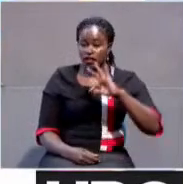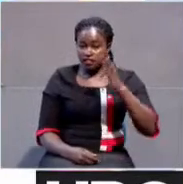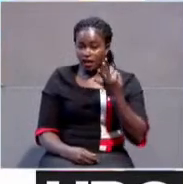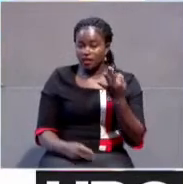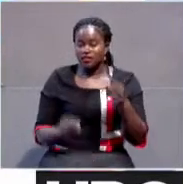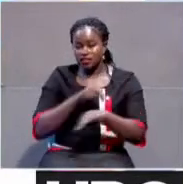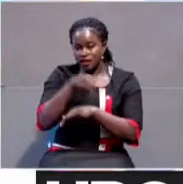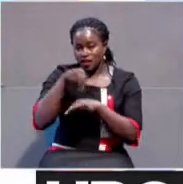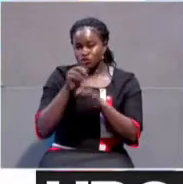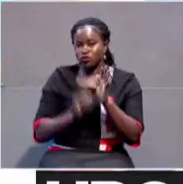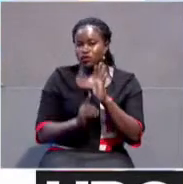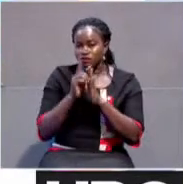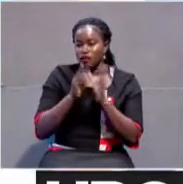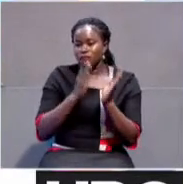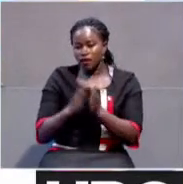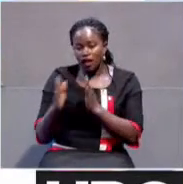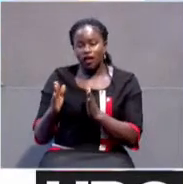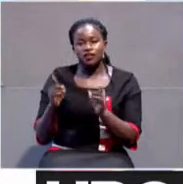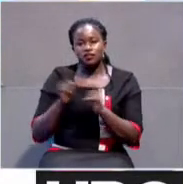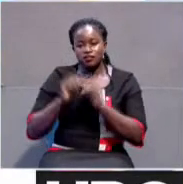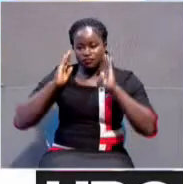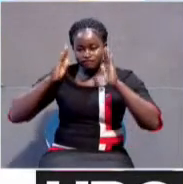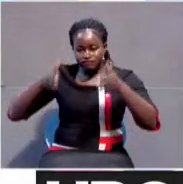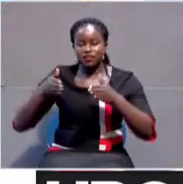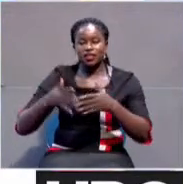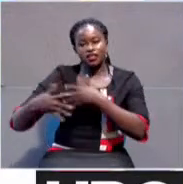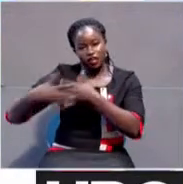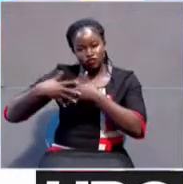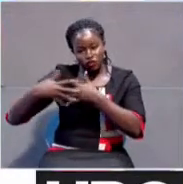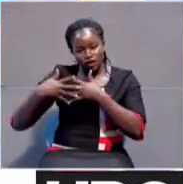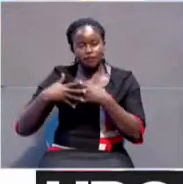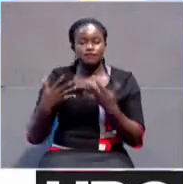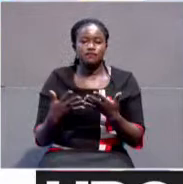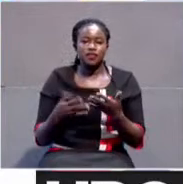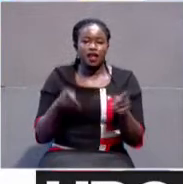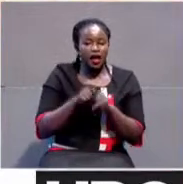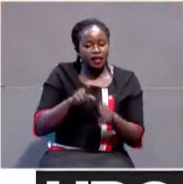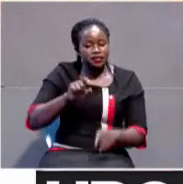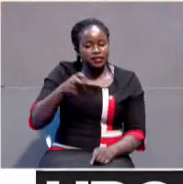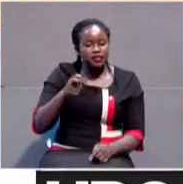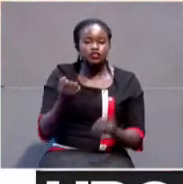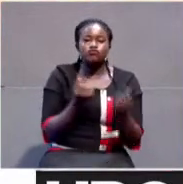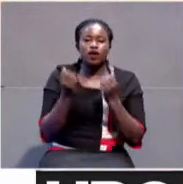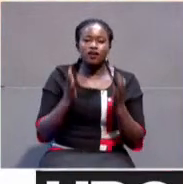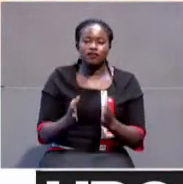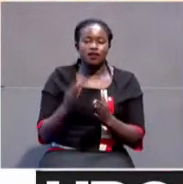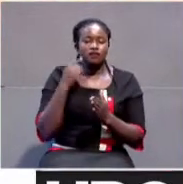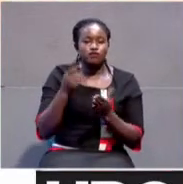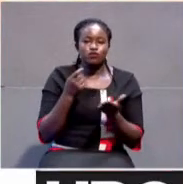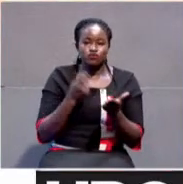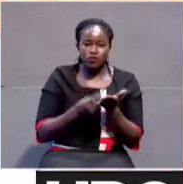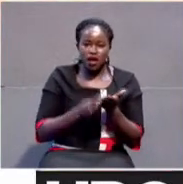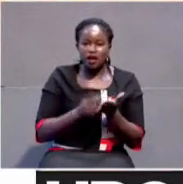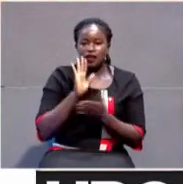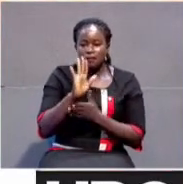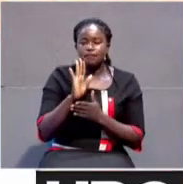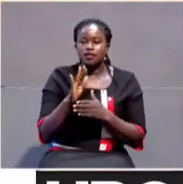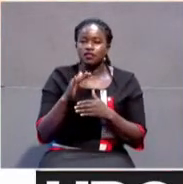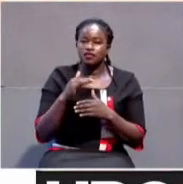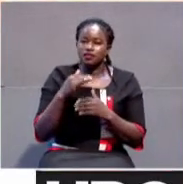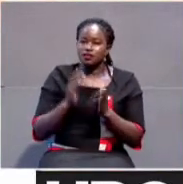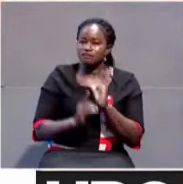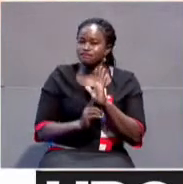Plan prioritizes industrialization as a key driver for Uganda's